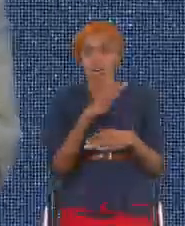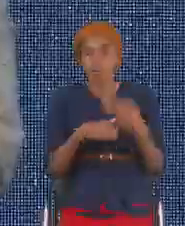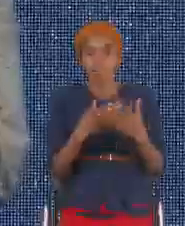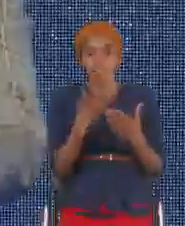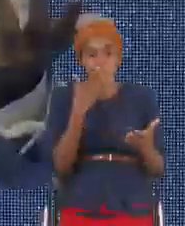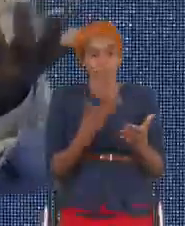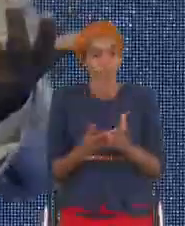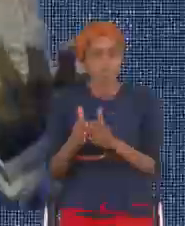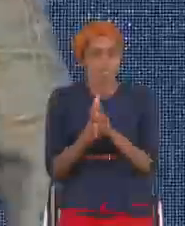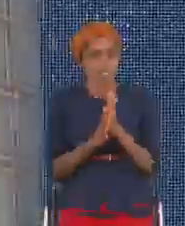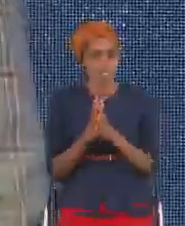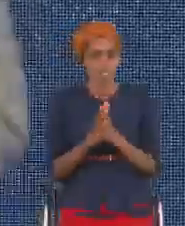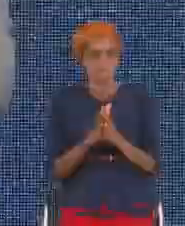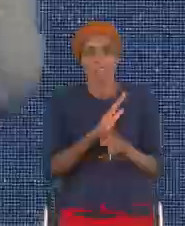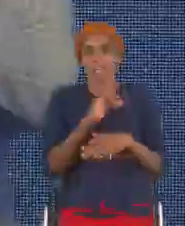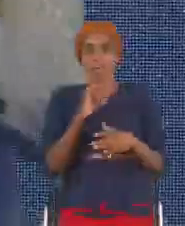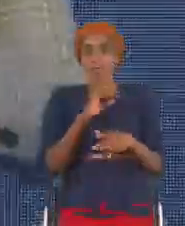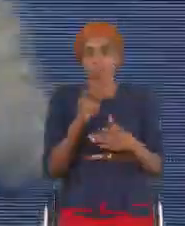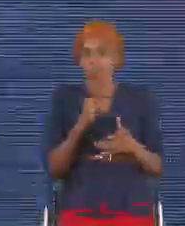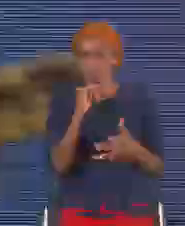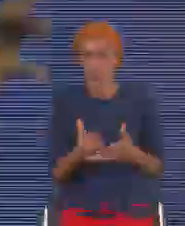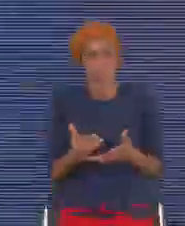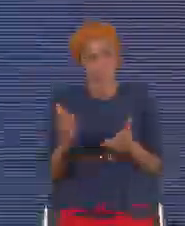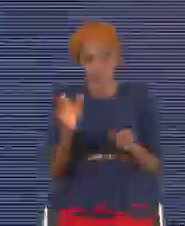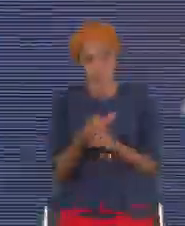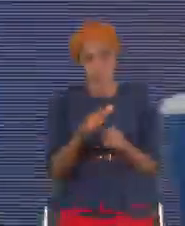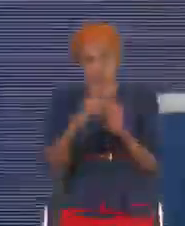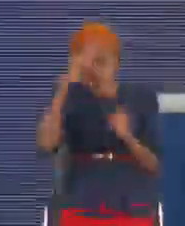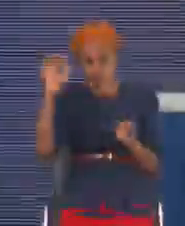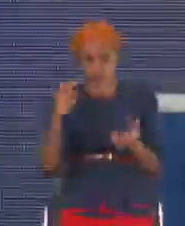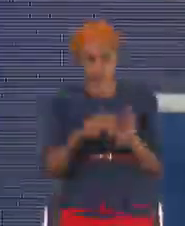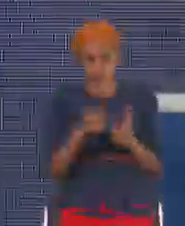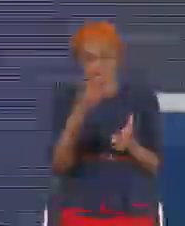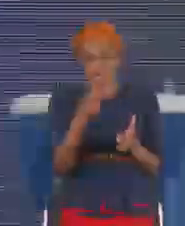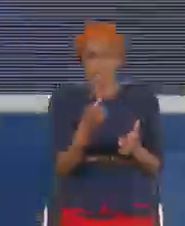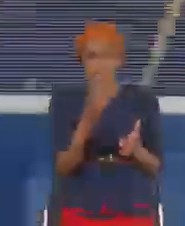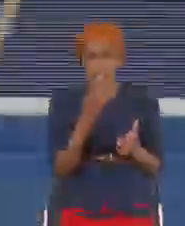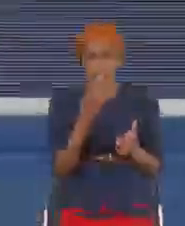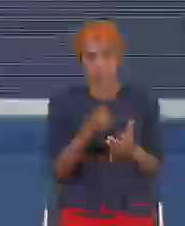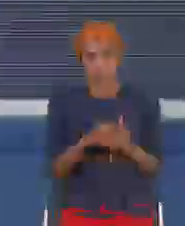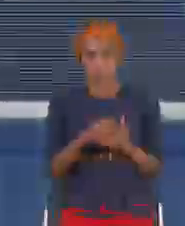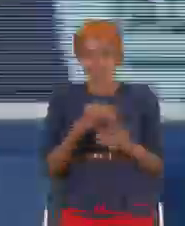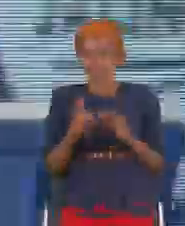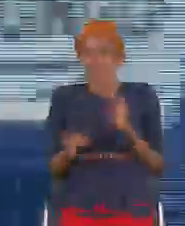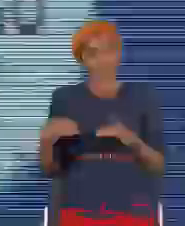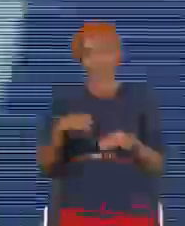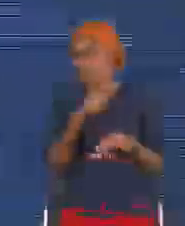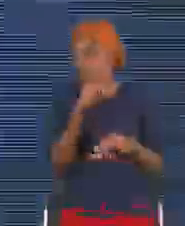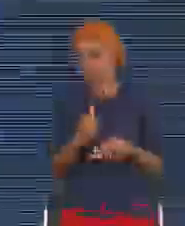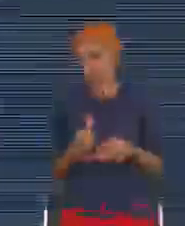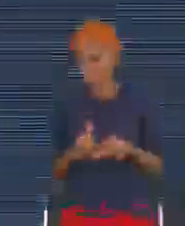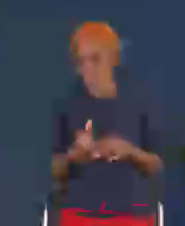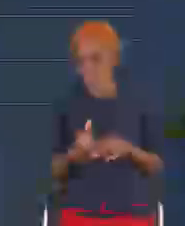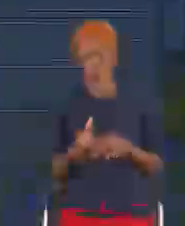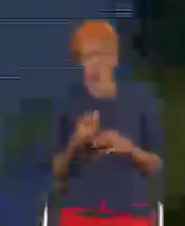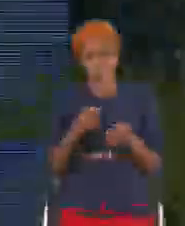good aspirations were not fulfilled because of the little tongue. Now, if we do not detect, if we